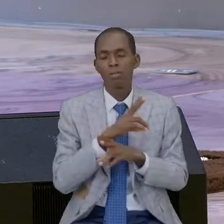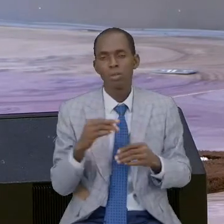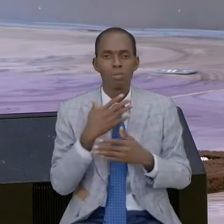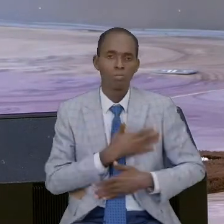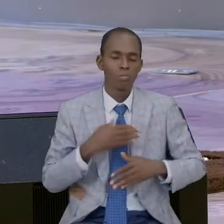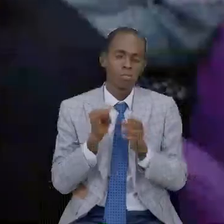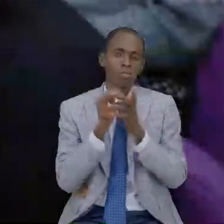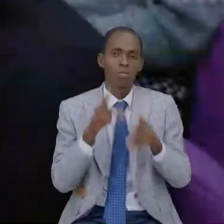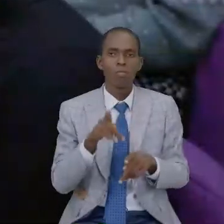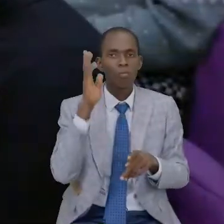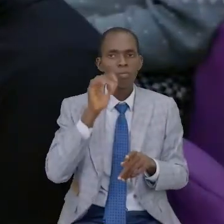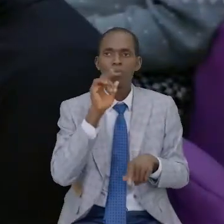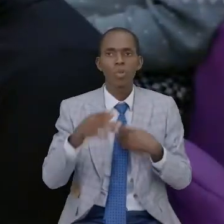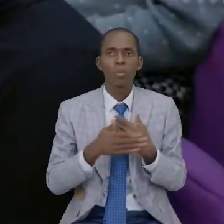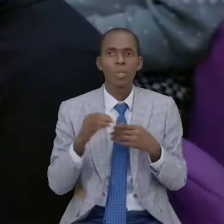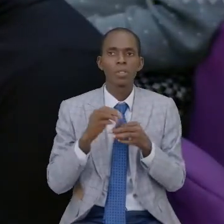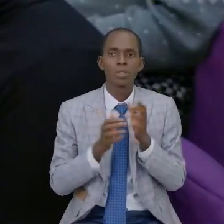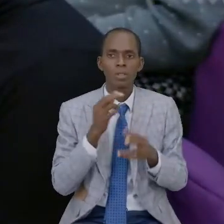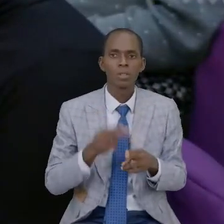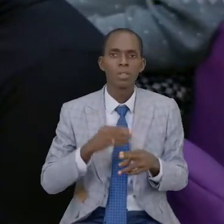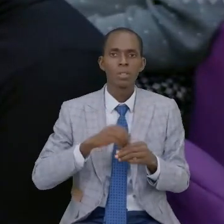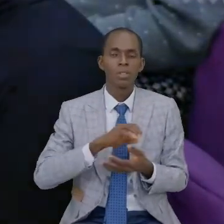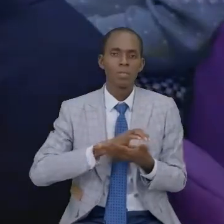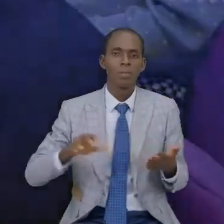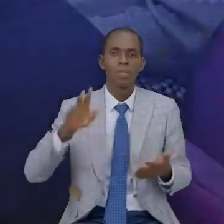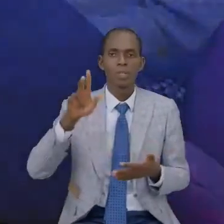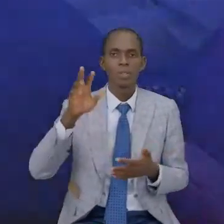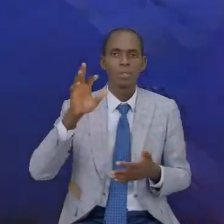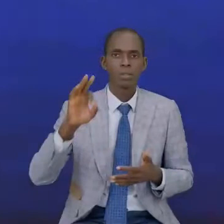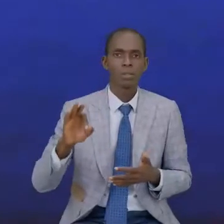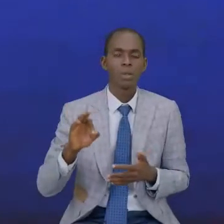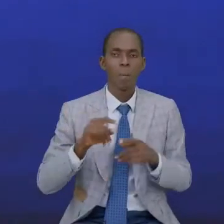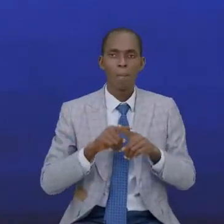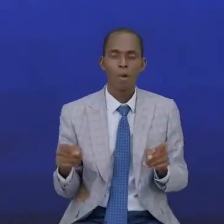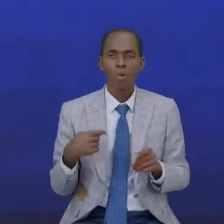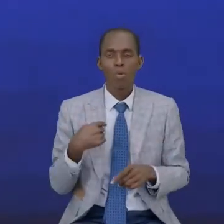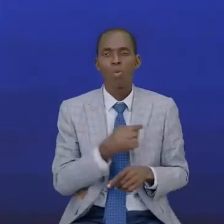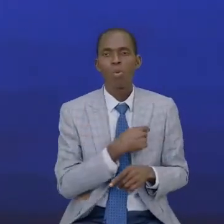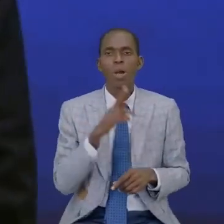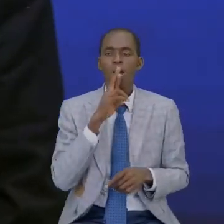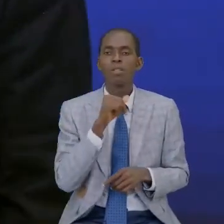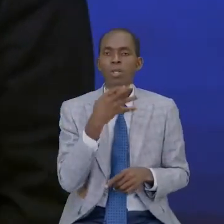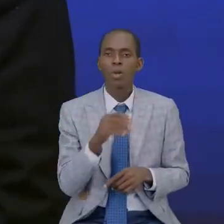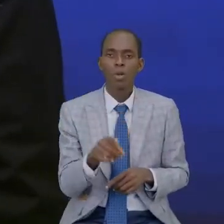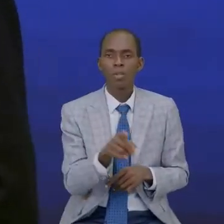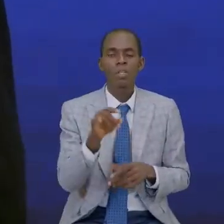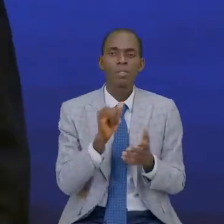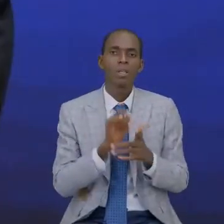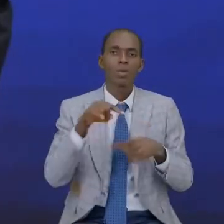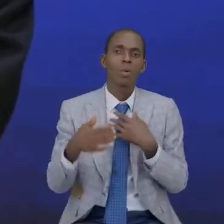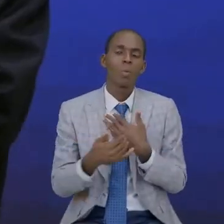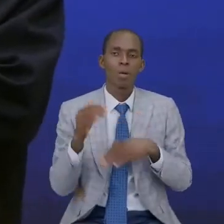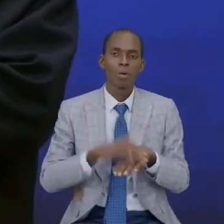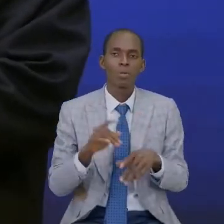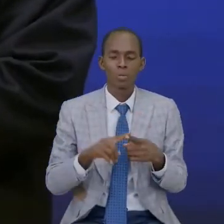him. You will not draw back. It says in verse 39, but we are not of them who